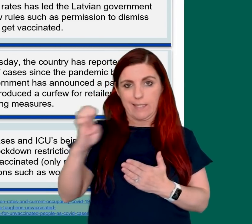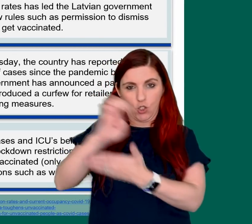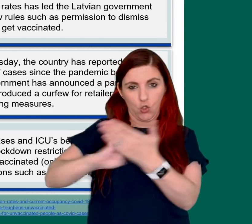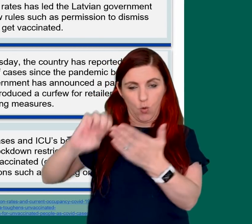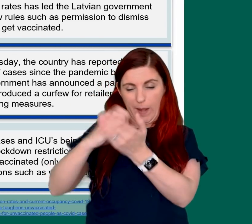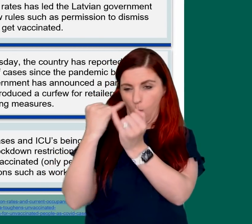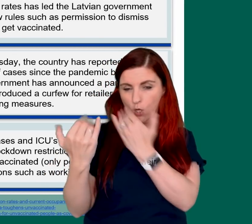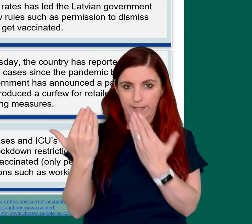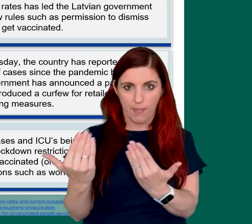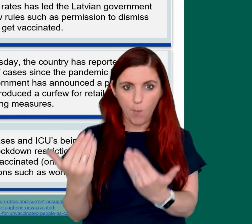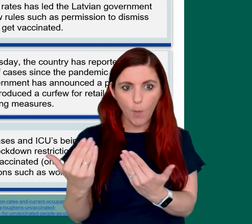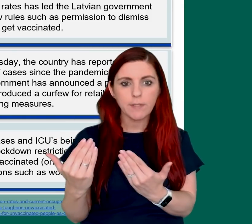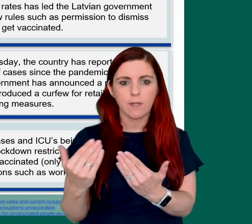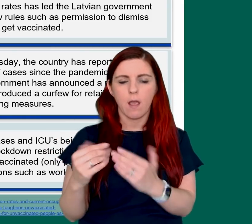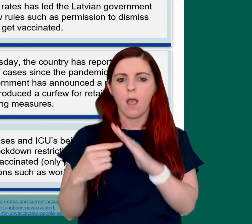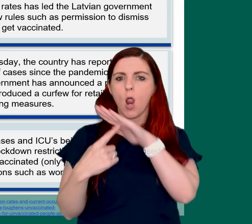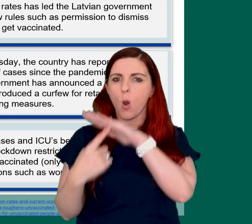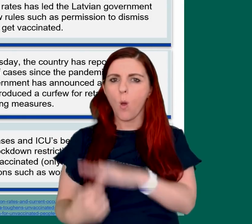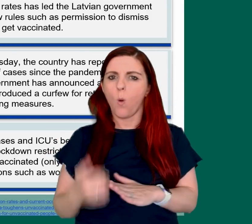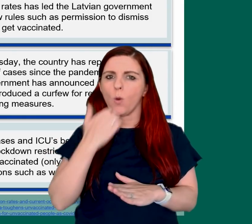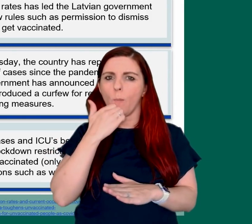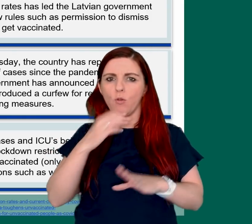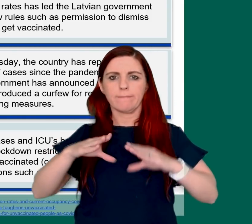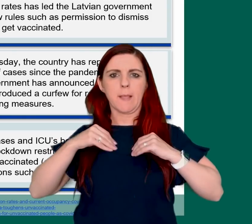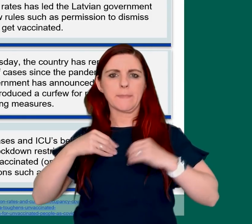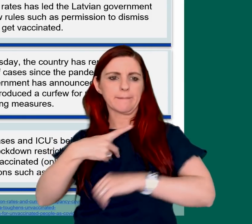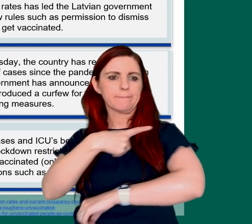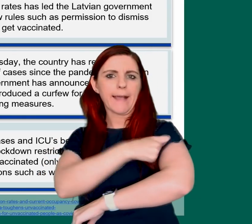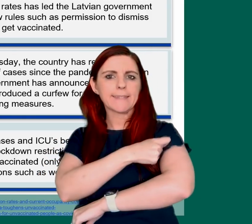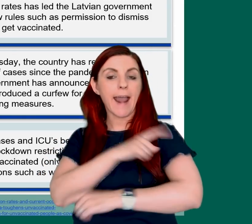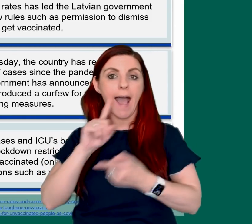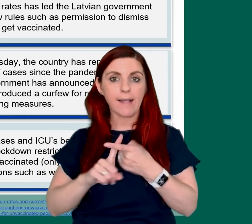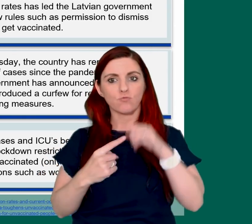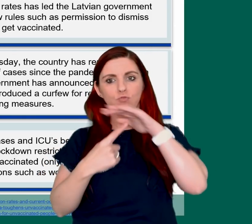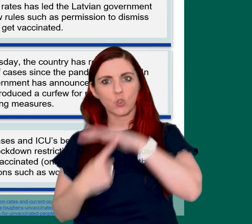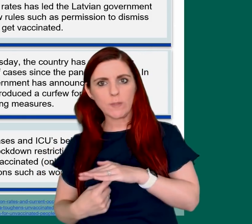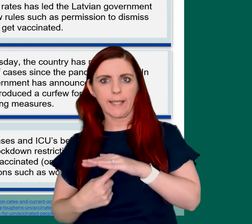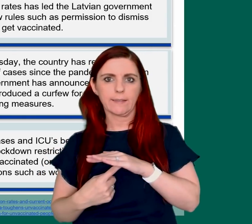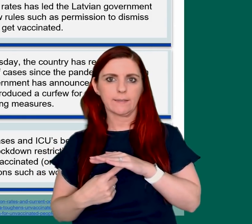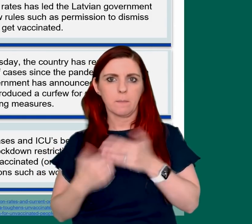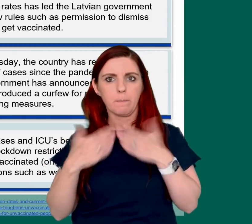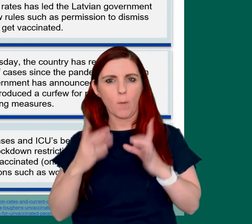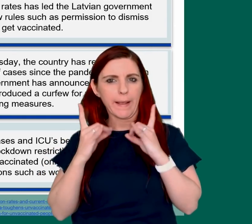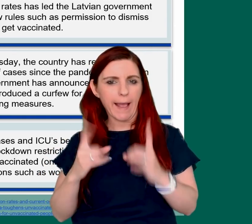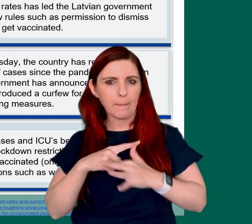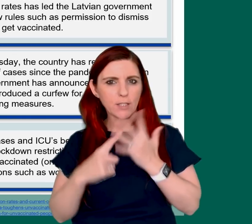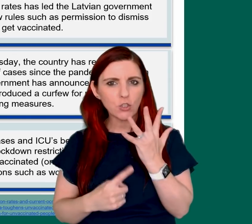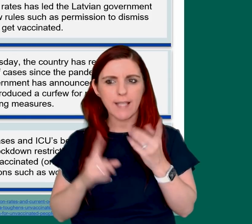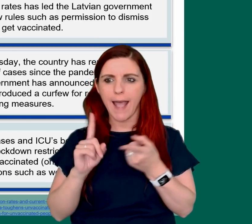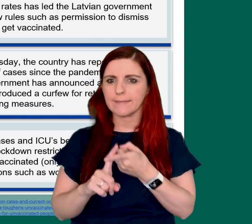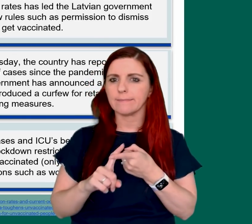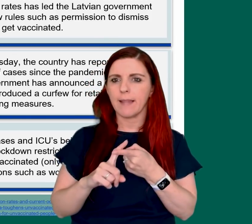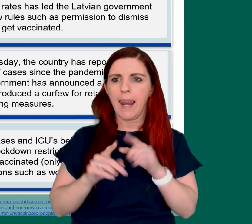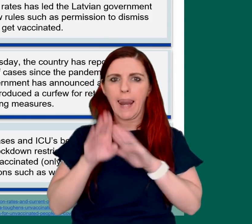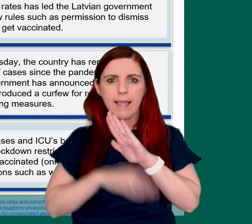in cases to low uptake of vaccines and to a relaxing of social measures and adherence to public health measures. So different countries have brought